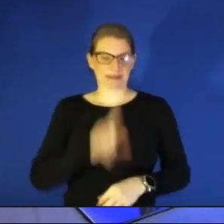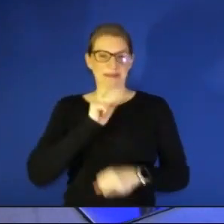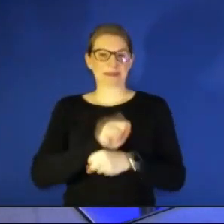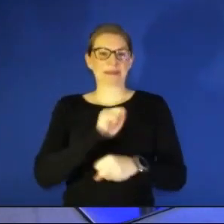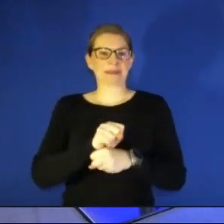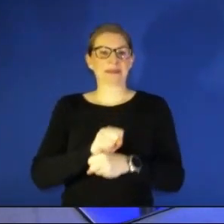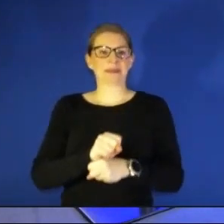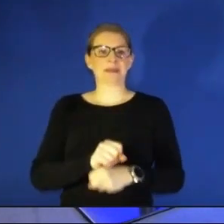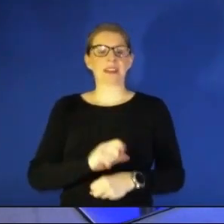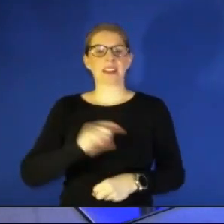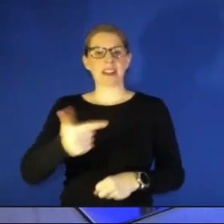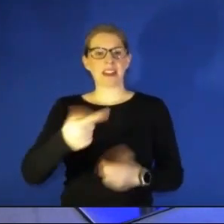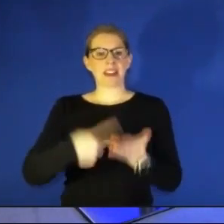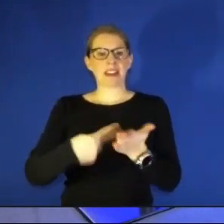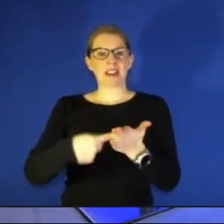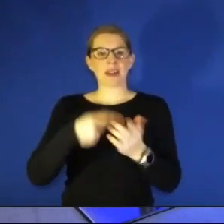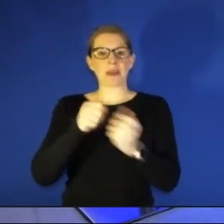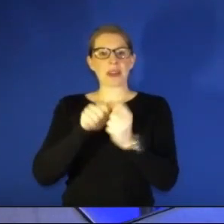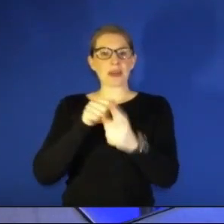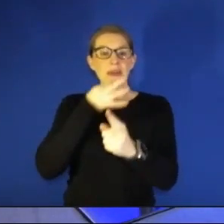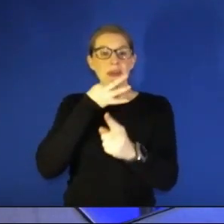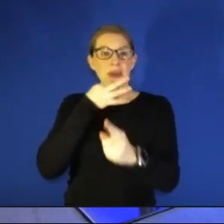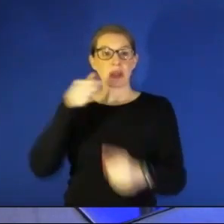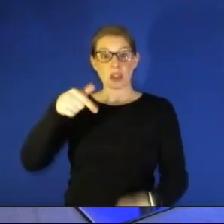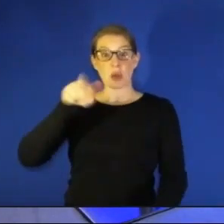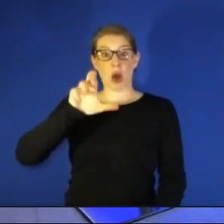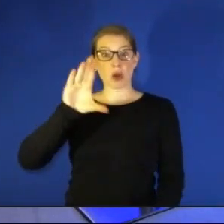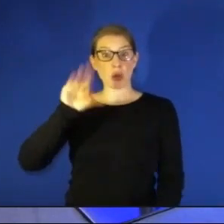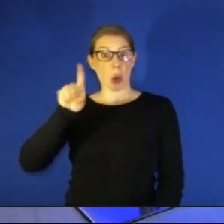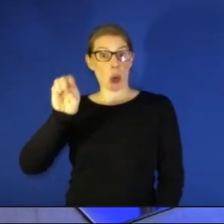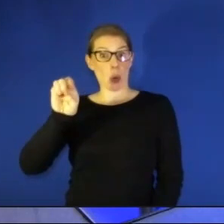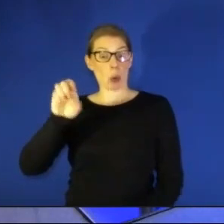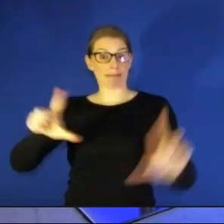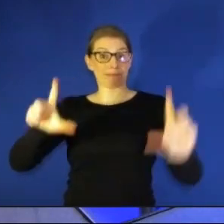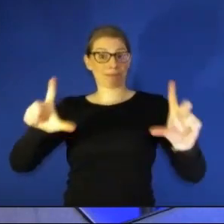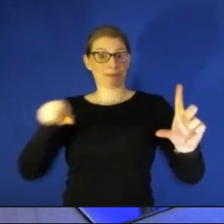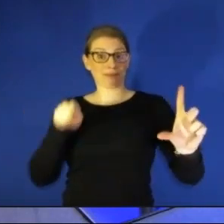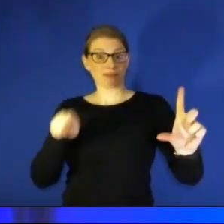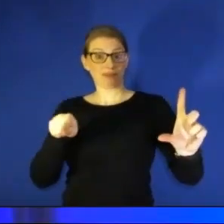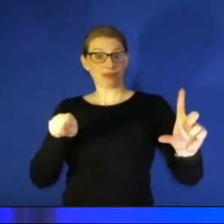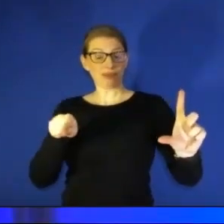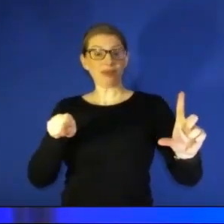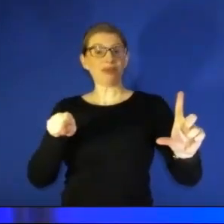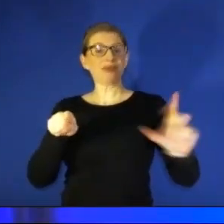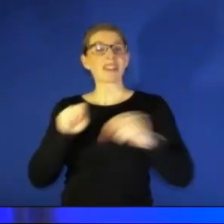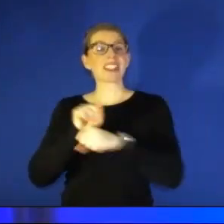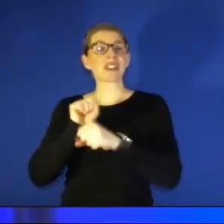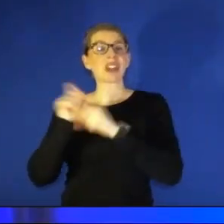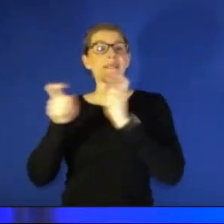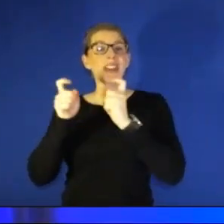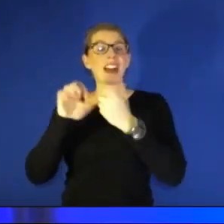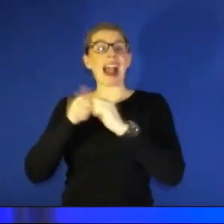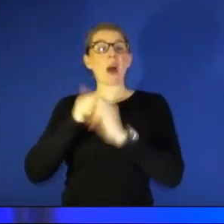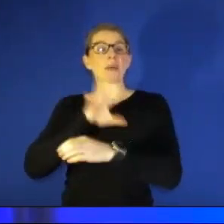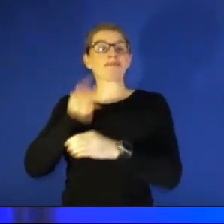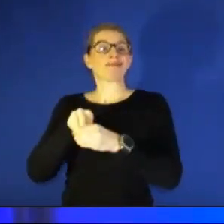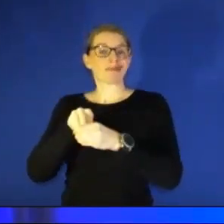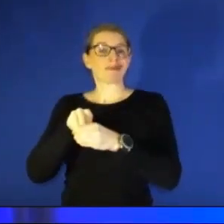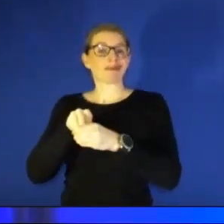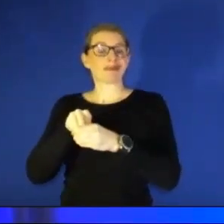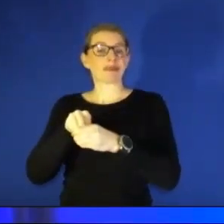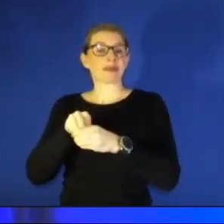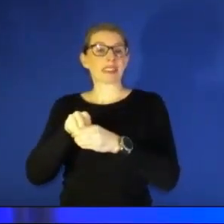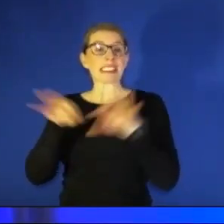just a second, but I do want to tell people about the QR code that's on the screen so people know a little bit more about the job fairs and how that they can participate in those.